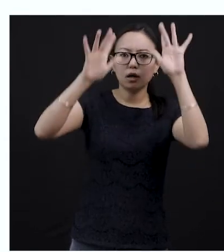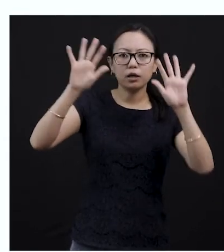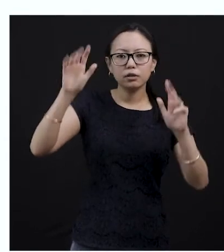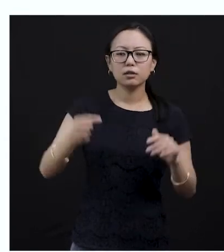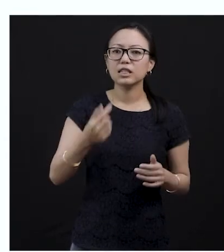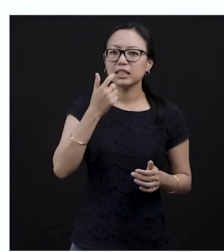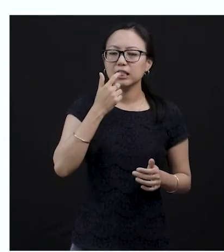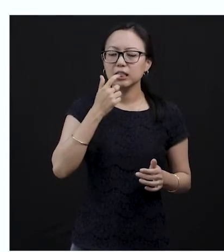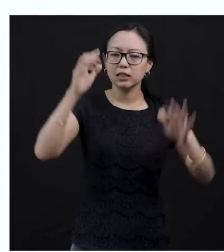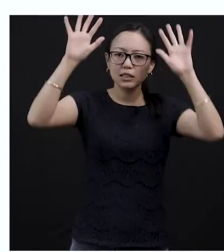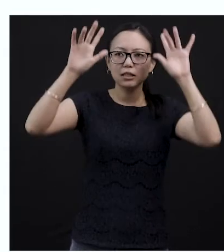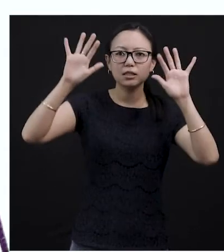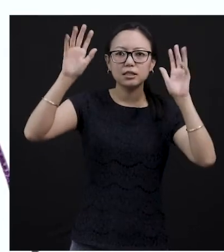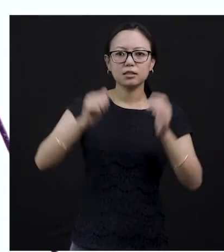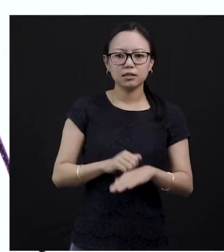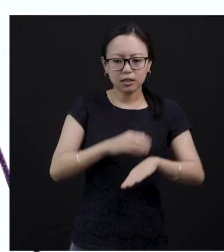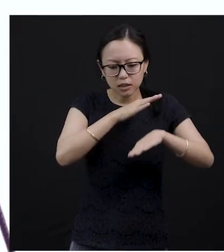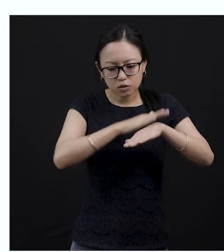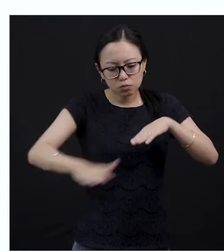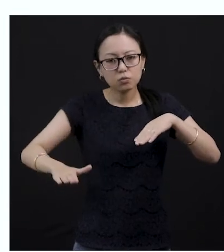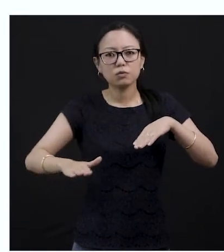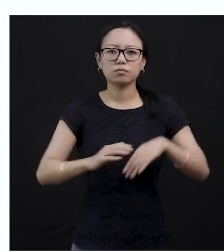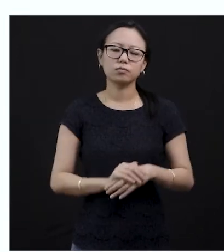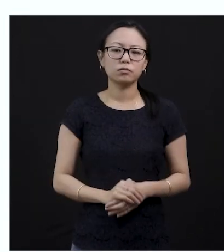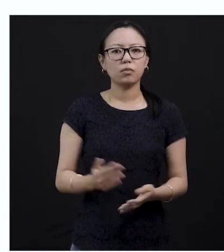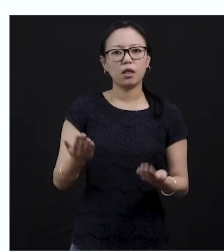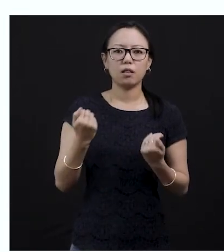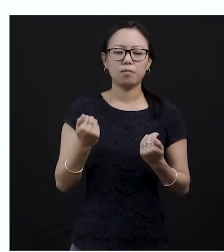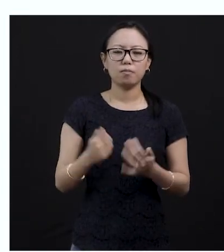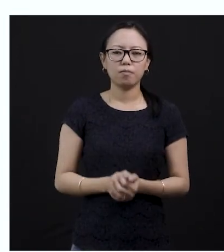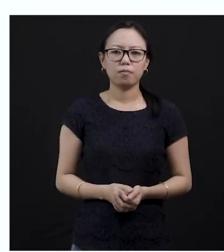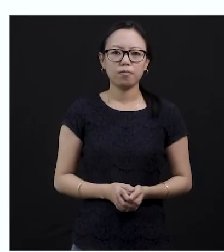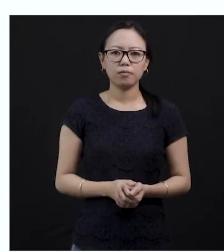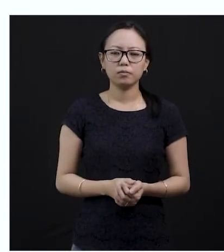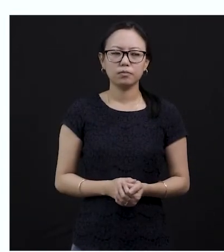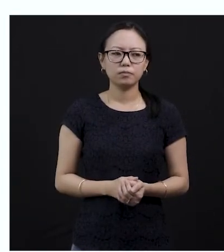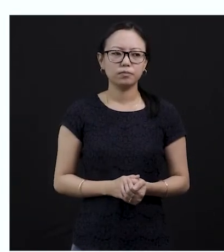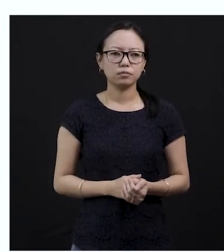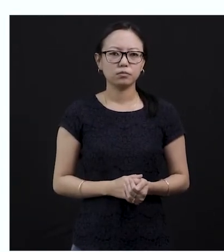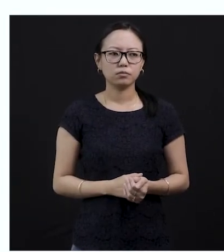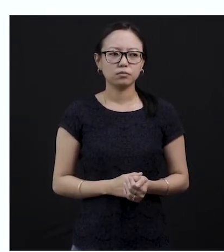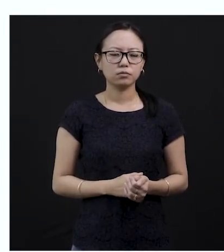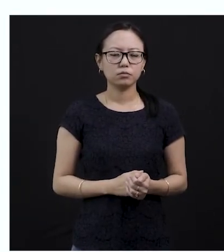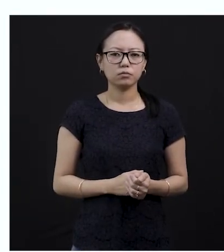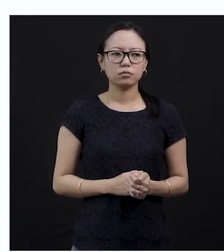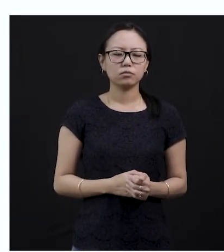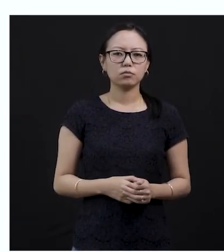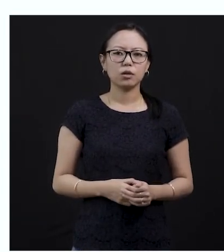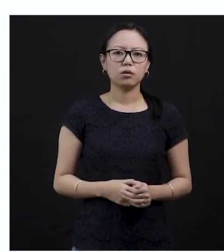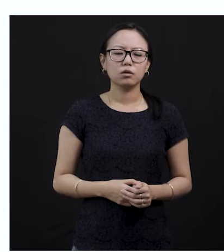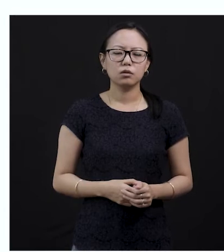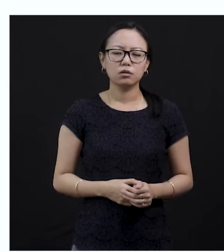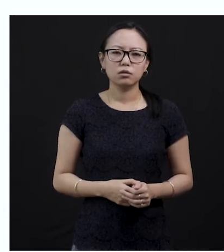they are shaped like a roof, sloping. So that even if the water comes, rainfall comes, even if the snow falls